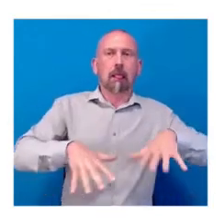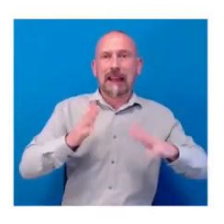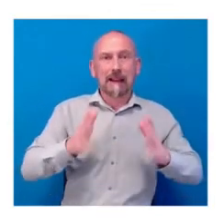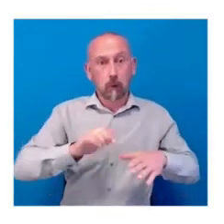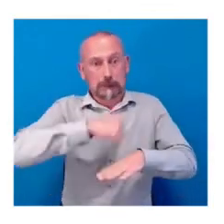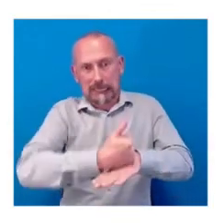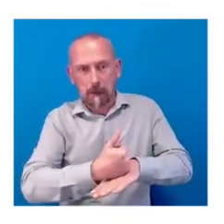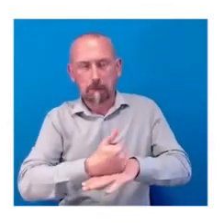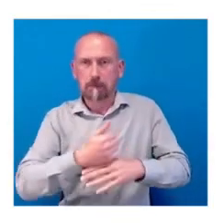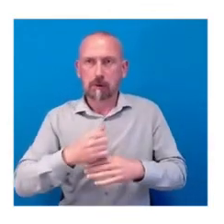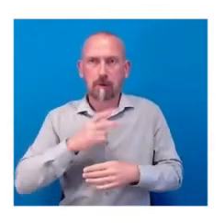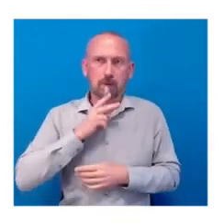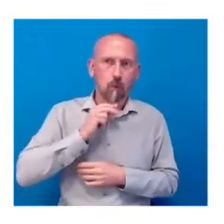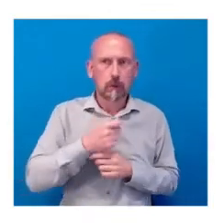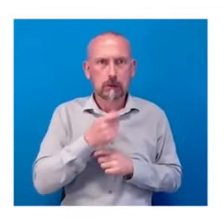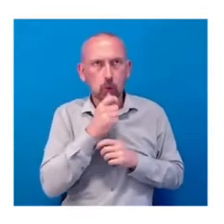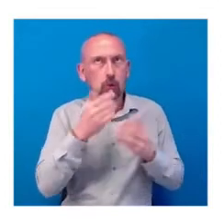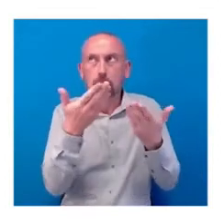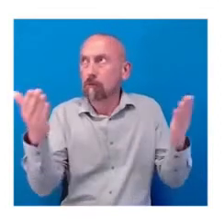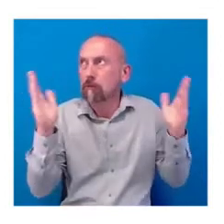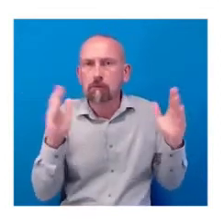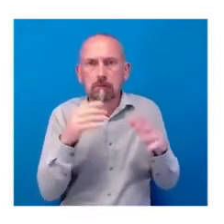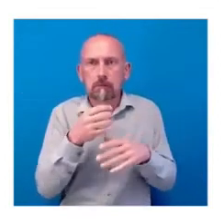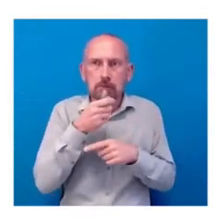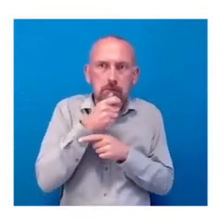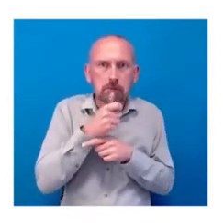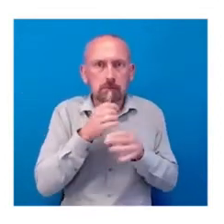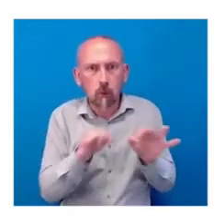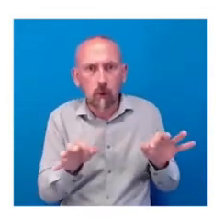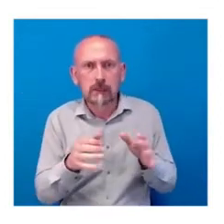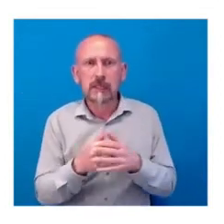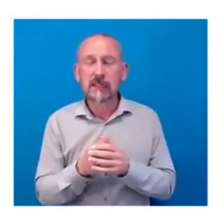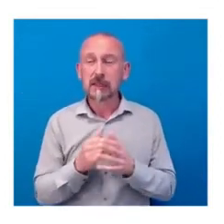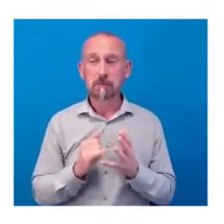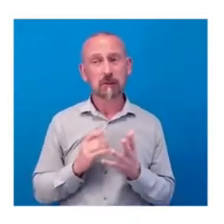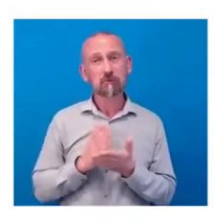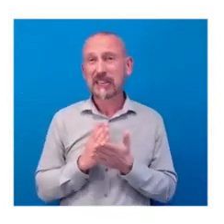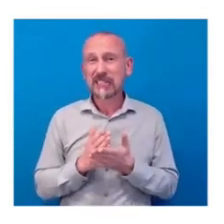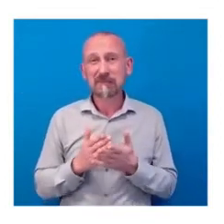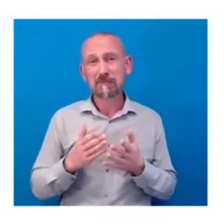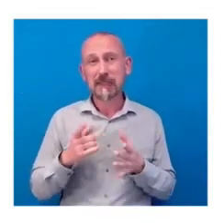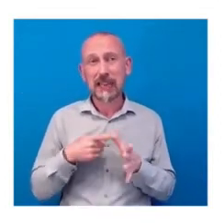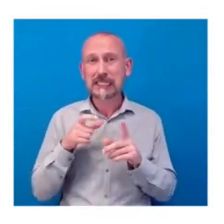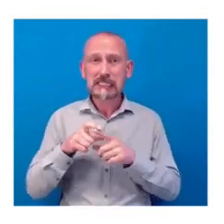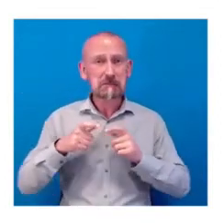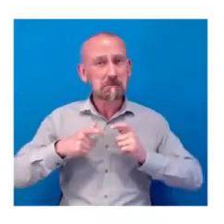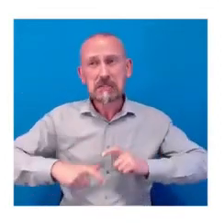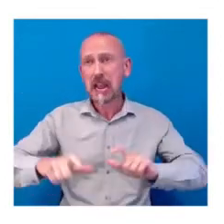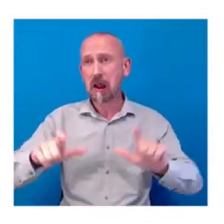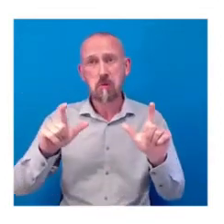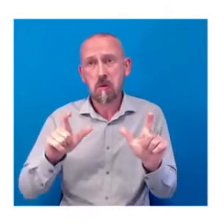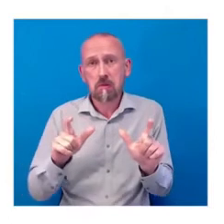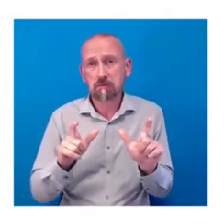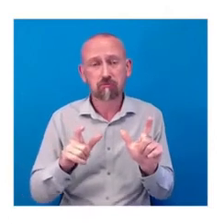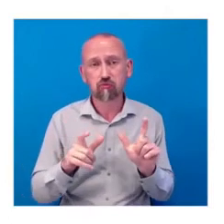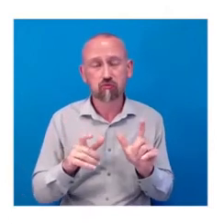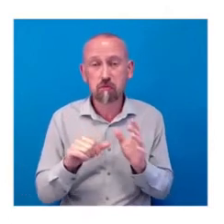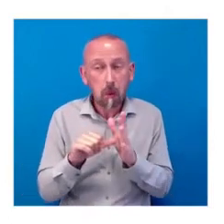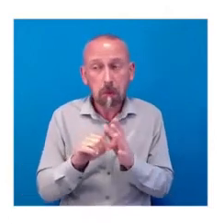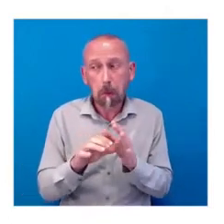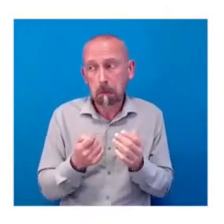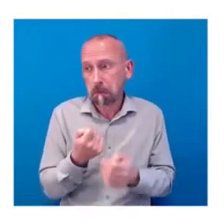to continue to provide AD relatively problem-free. And this is, you know, all against